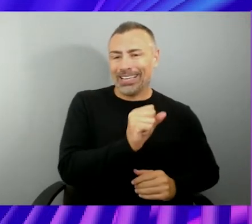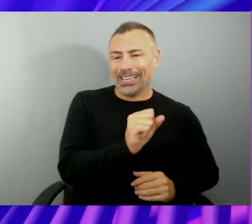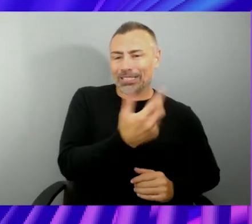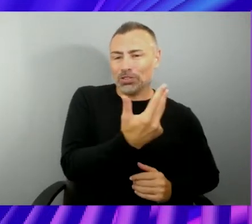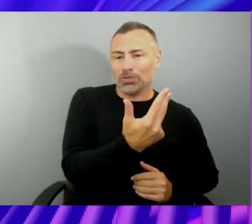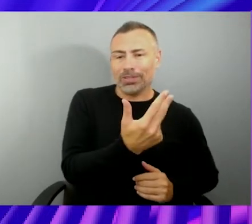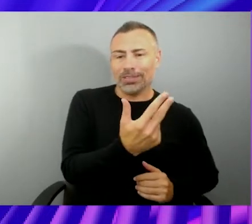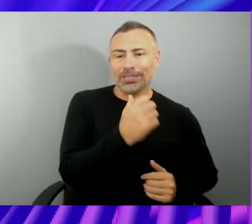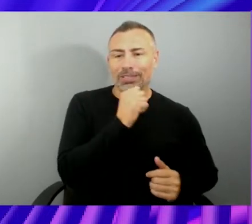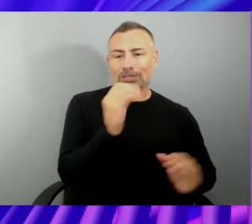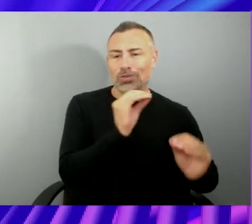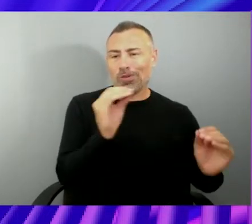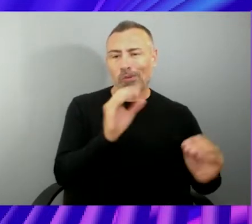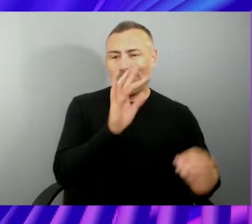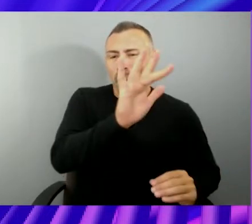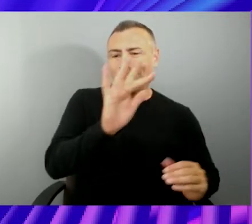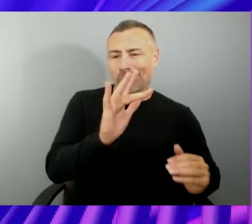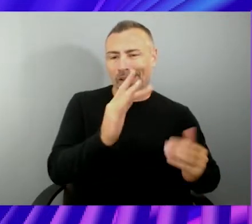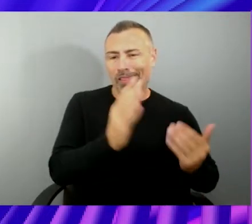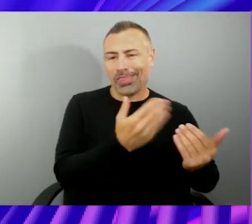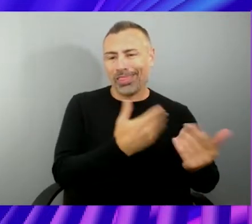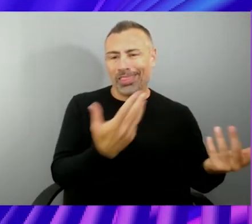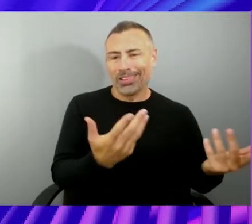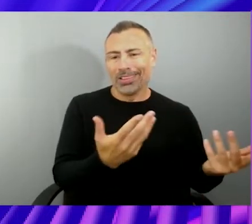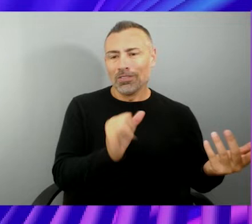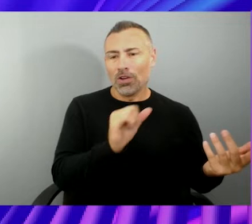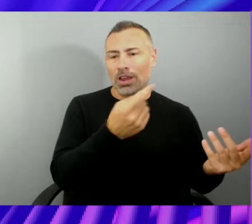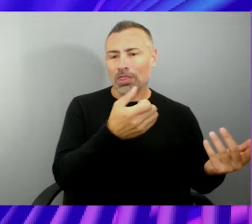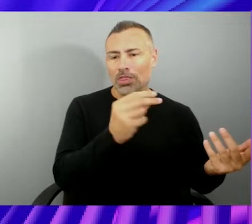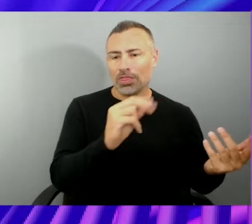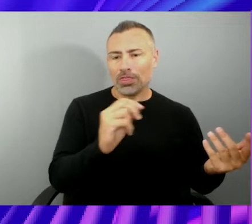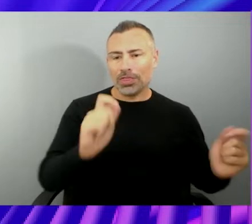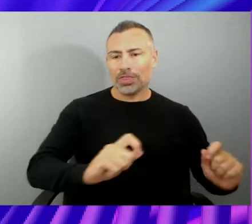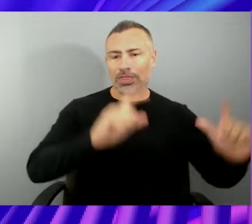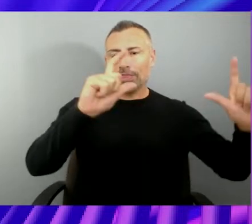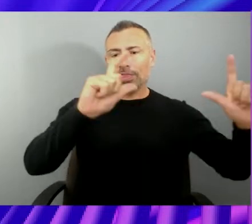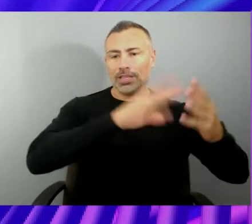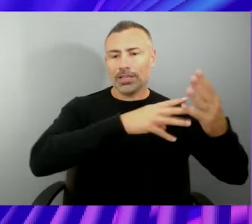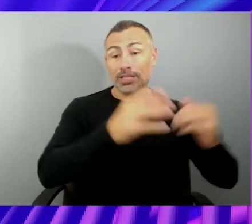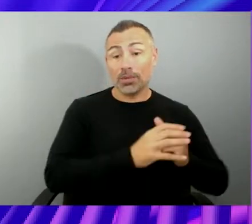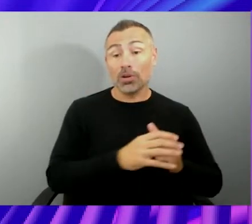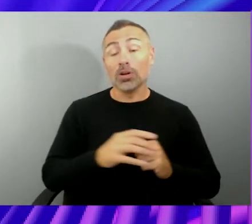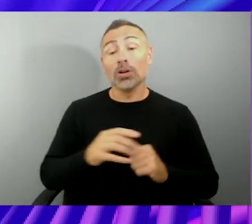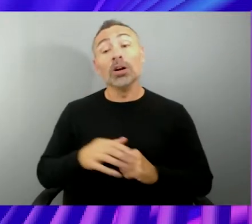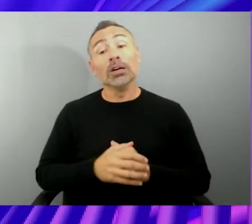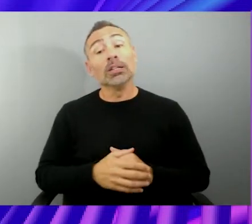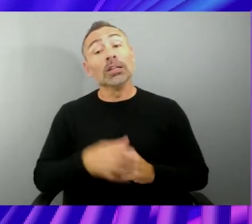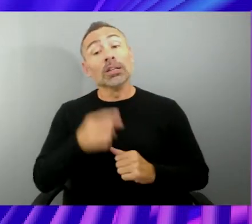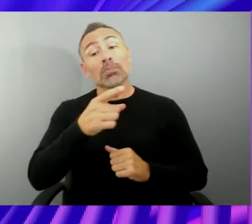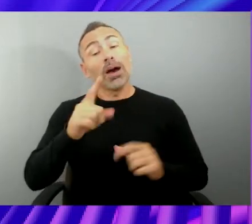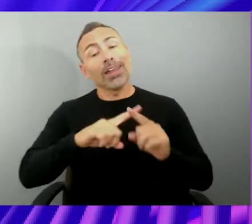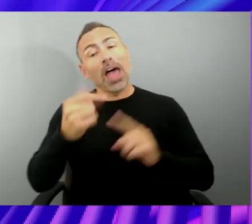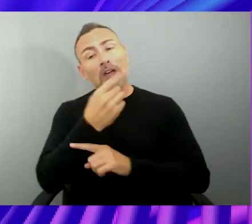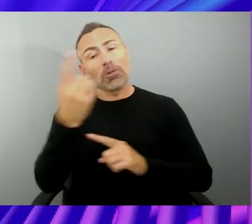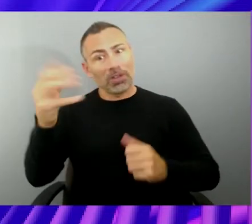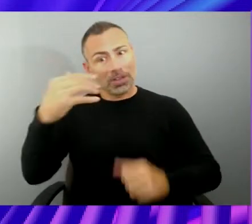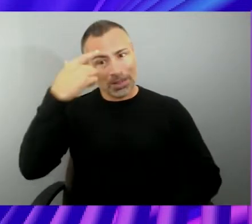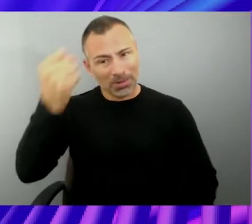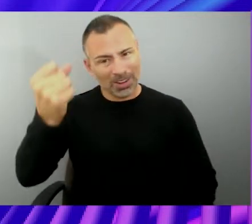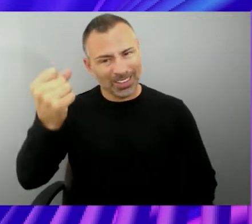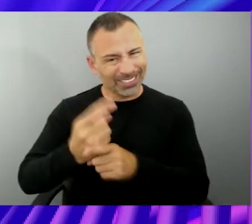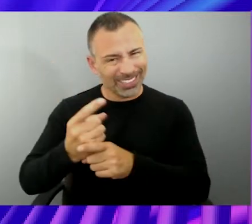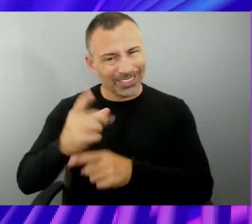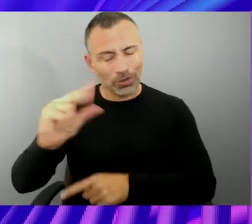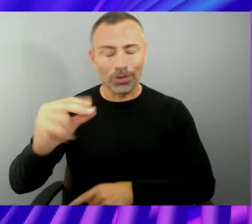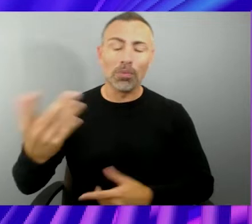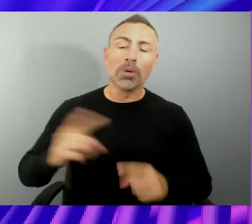what I'm going to do is, of course, everyone has it memorized. This also, and this is in our AWS documentation as well, absolutely. But I'm going to create